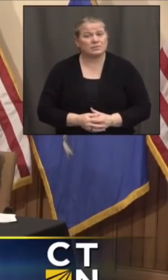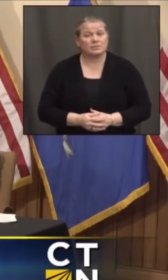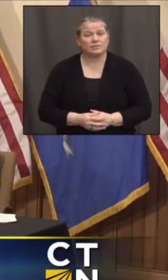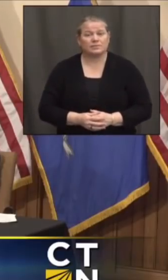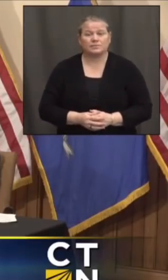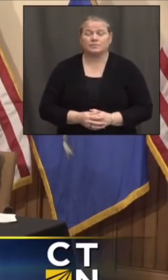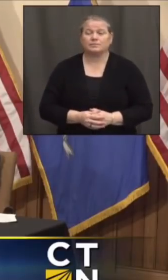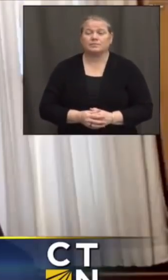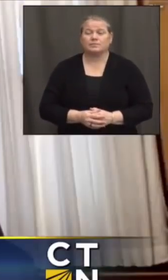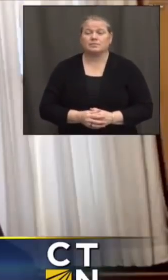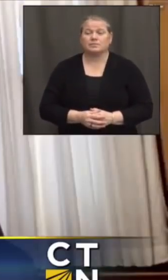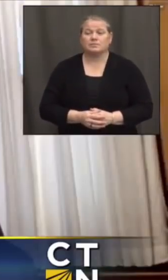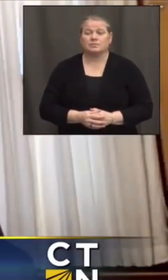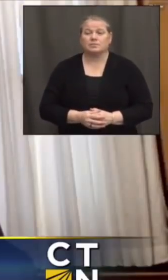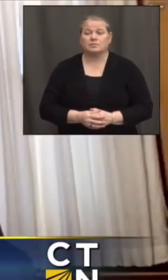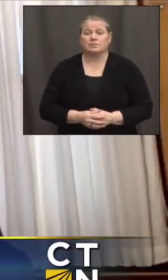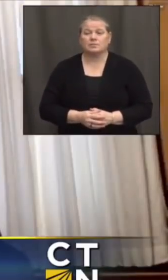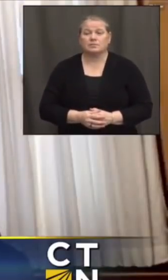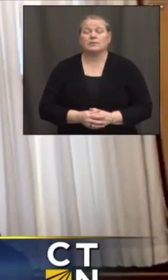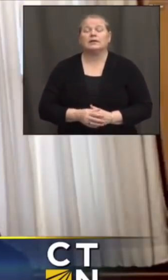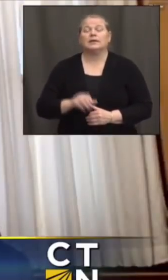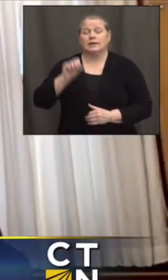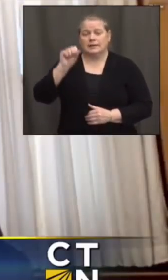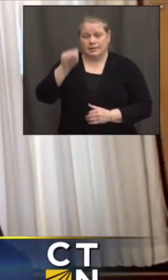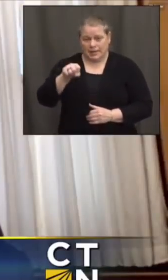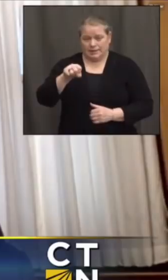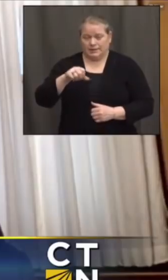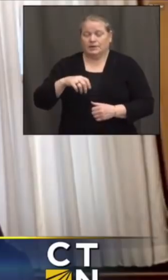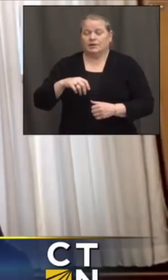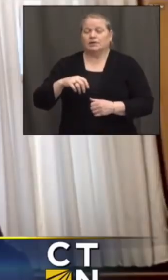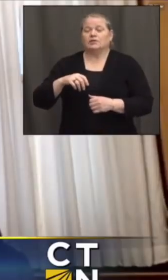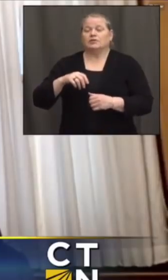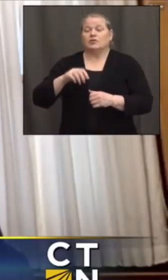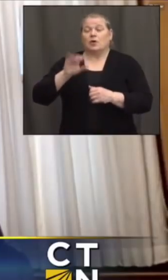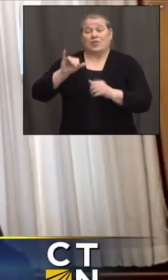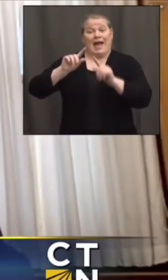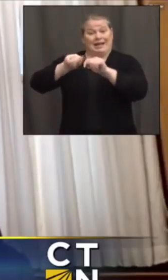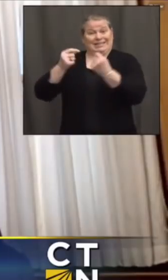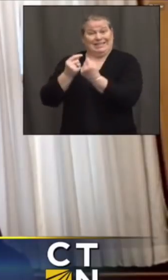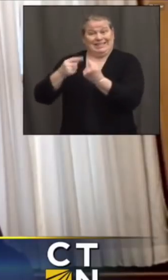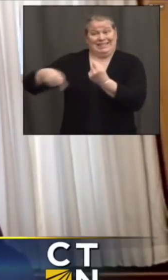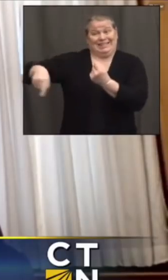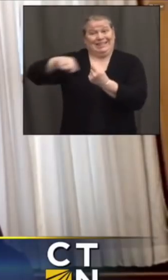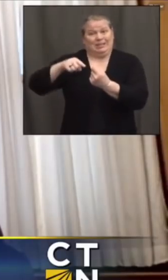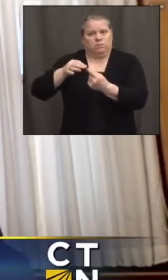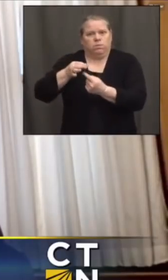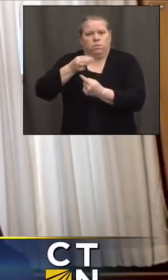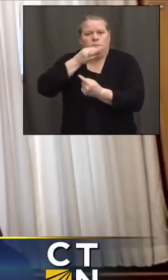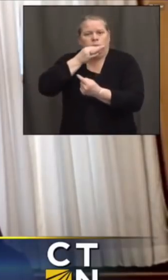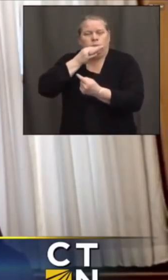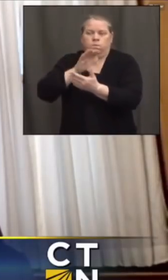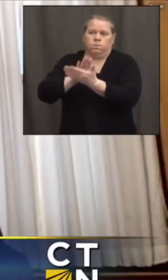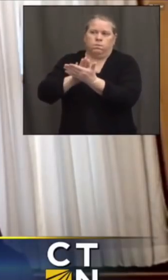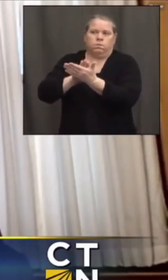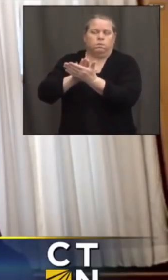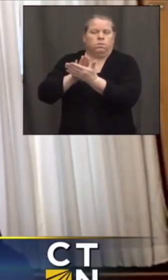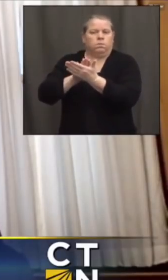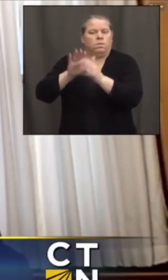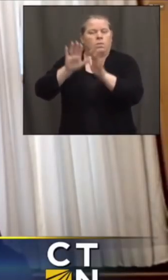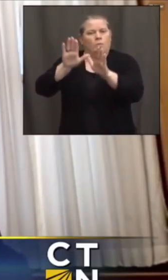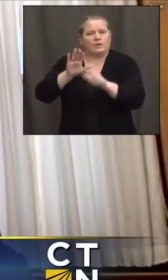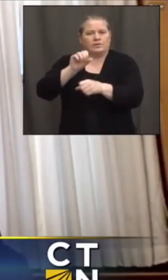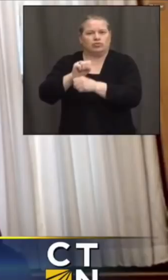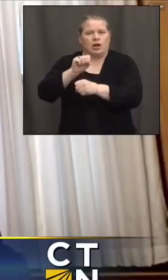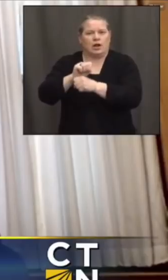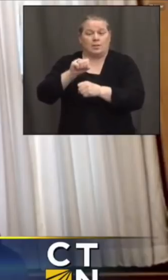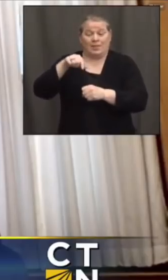Yes. So great opportunity to give a shout out to our contact tracing team, who has done an absolutely unbelievable job. I think when the history is written of